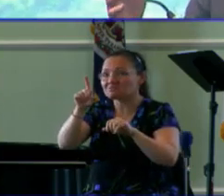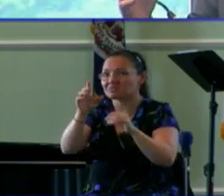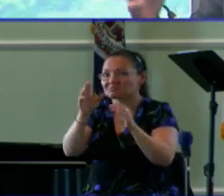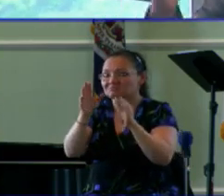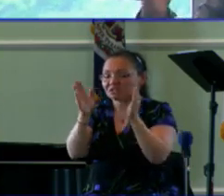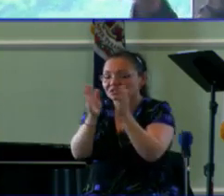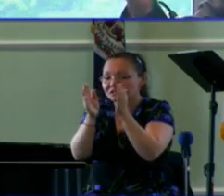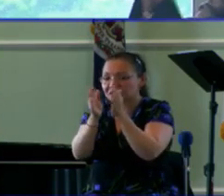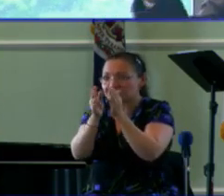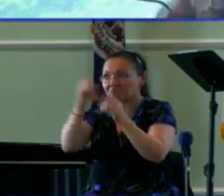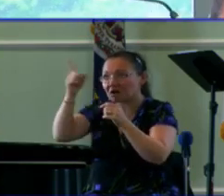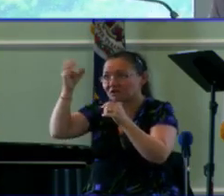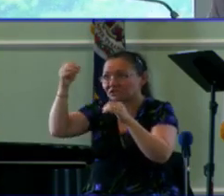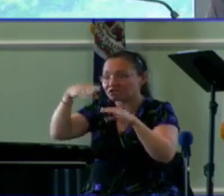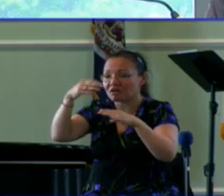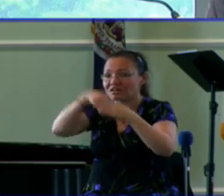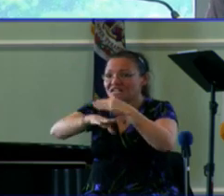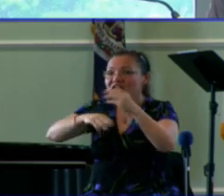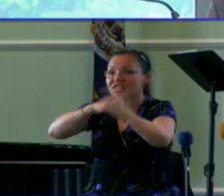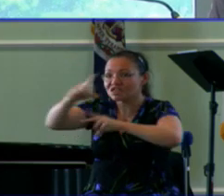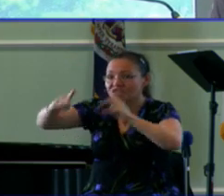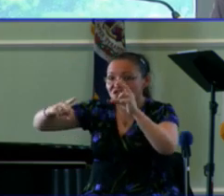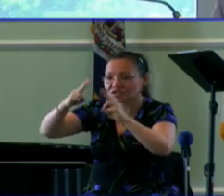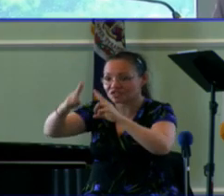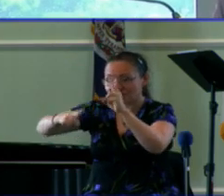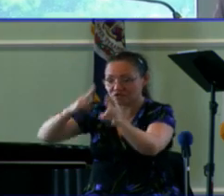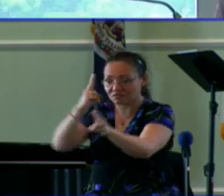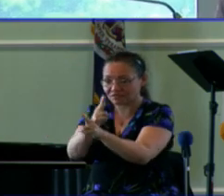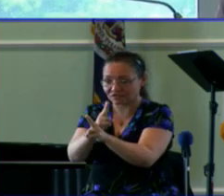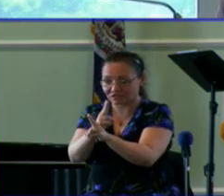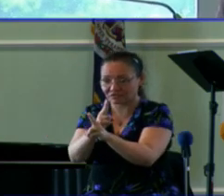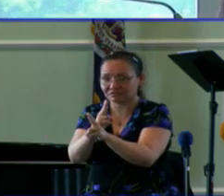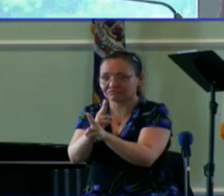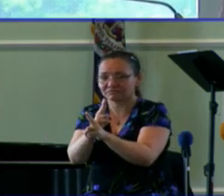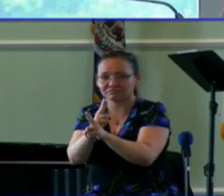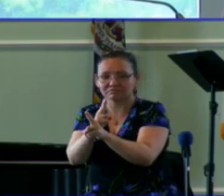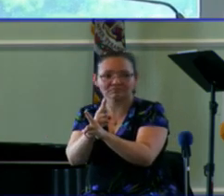there are or that there is in the universe.